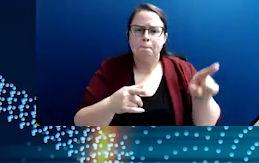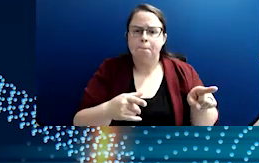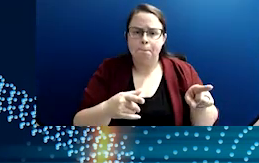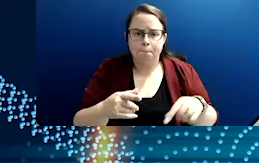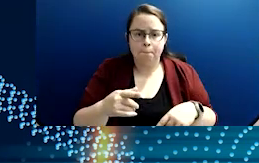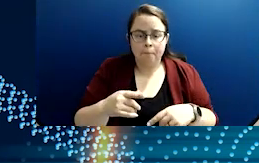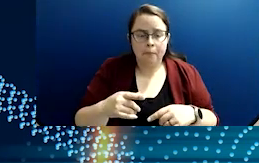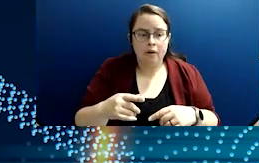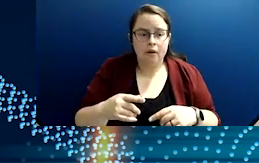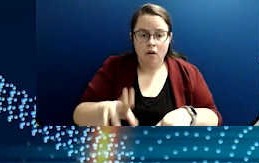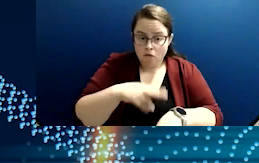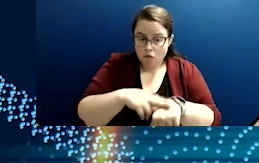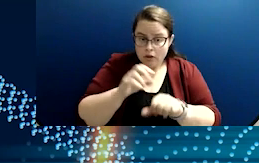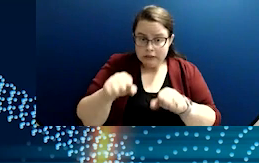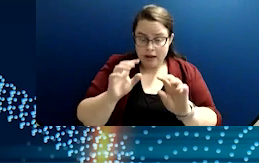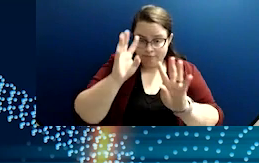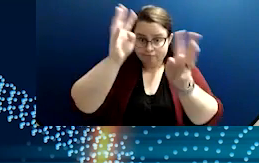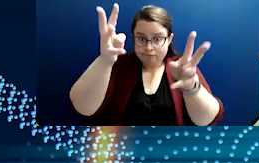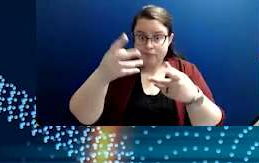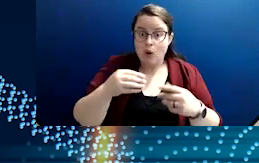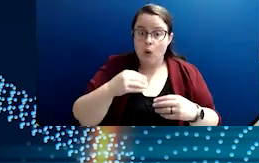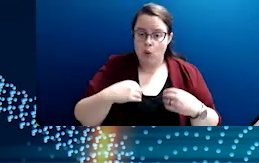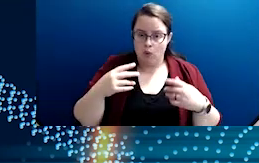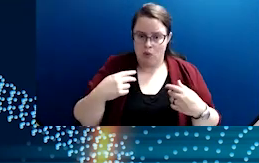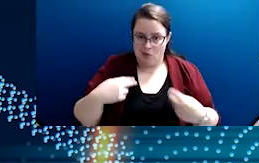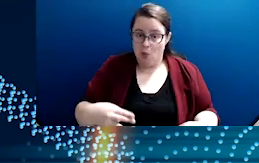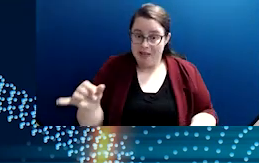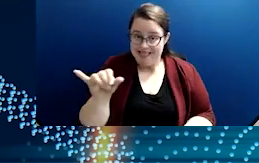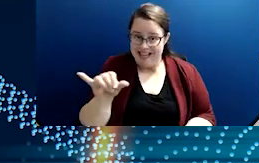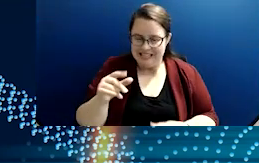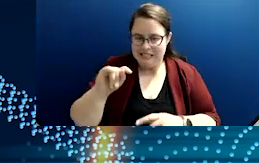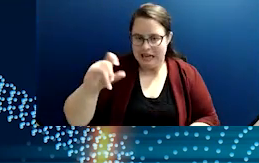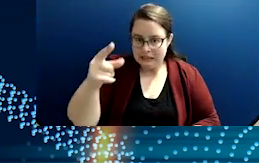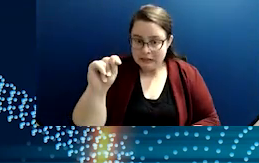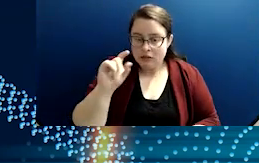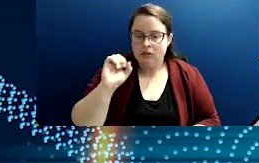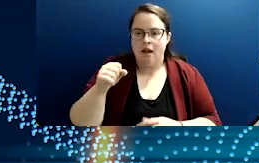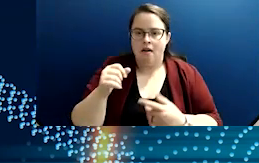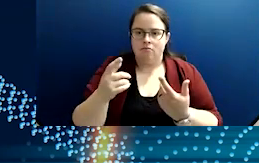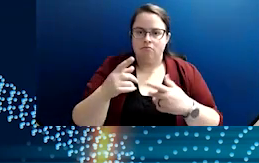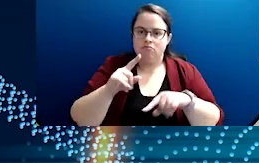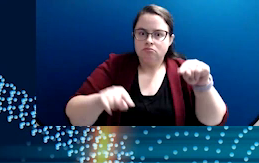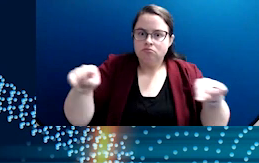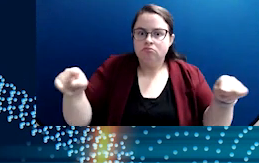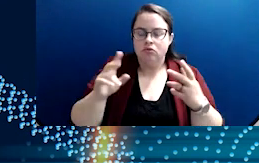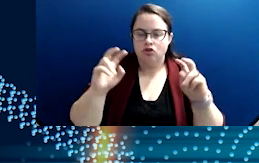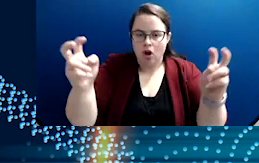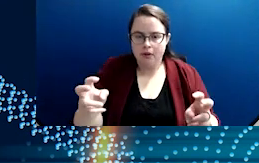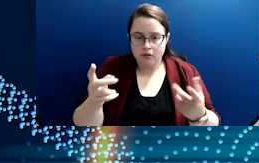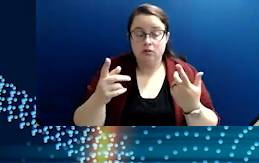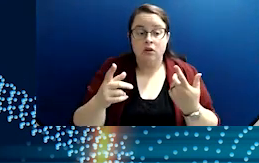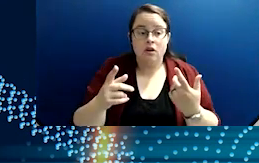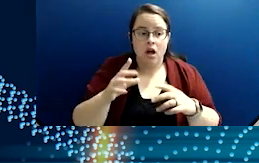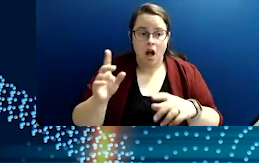can, of course, generate human-like text. It can provide information on a wide variety of topics based on training up until September